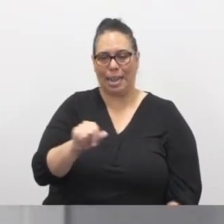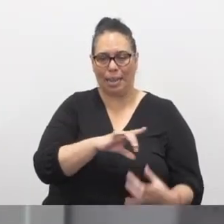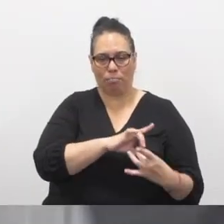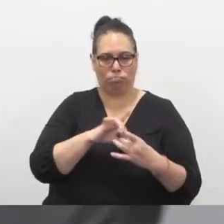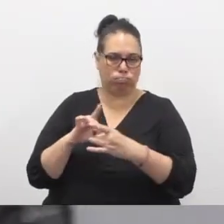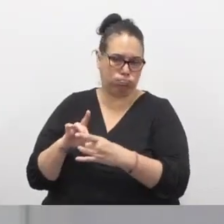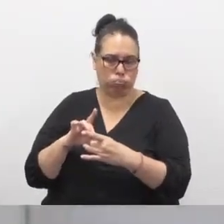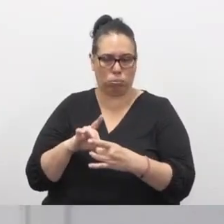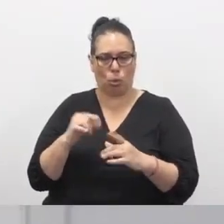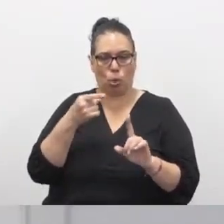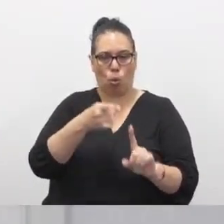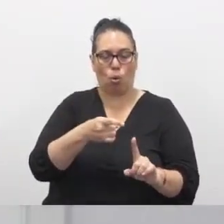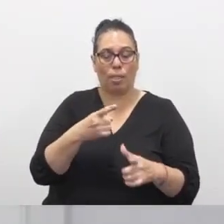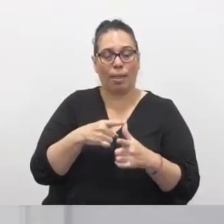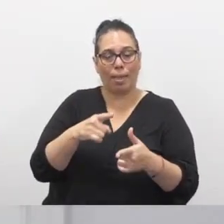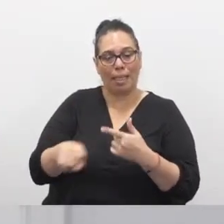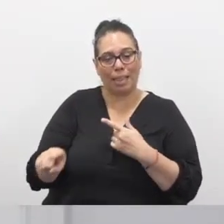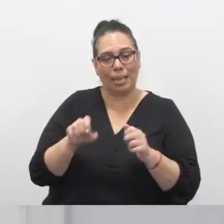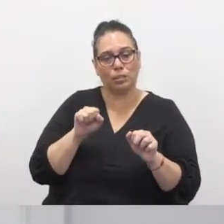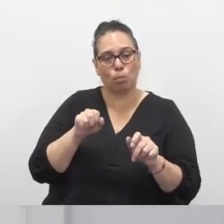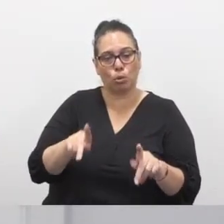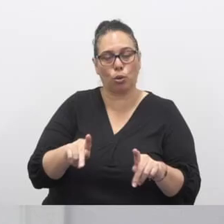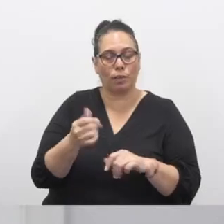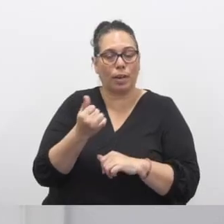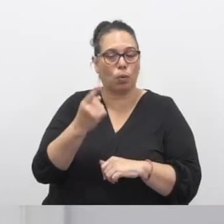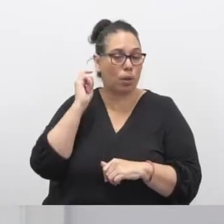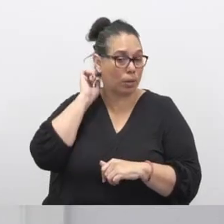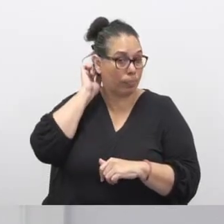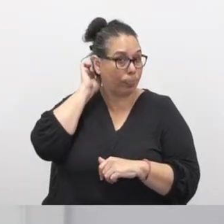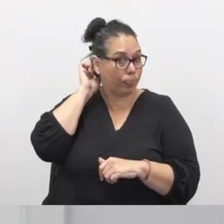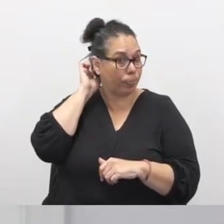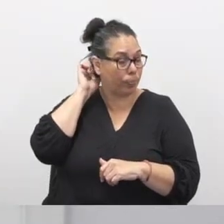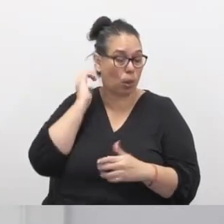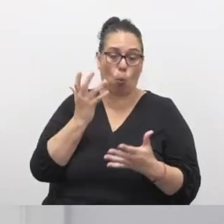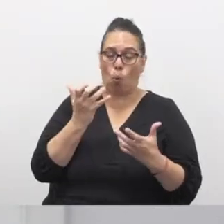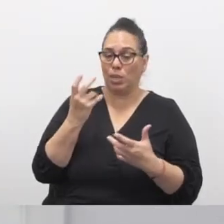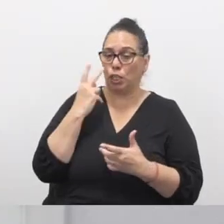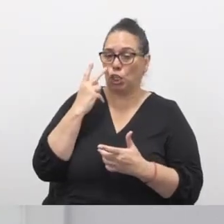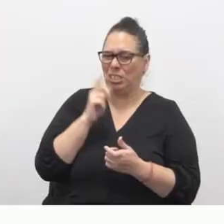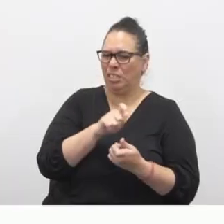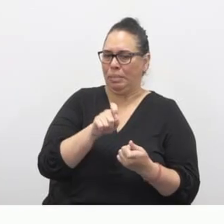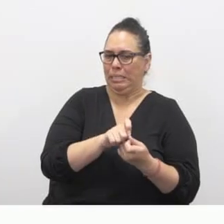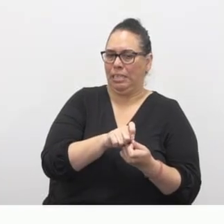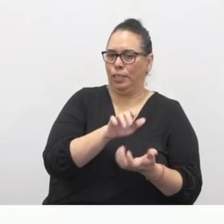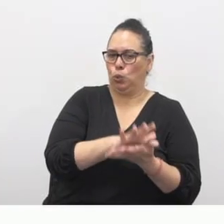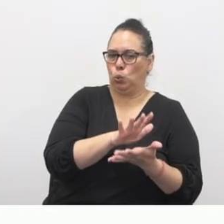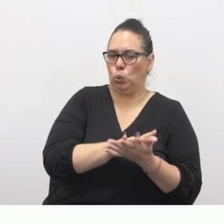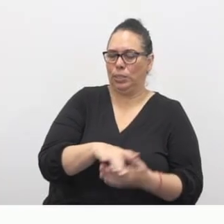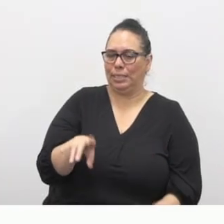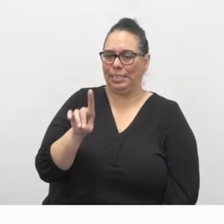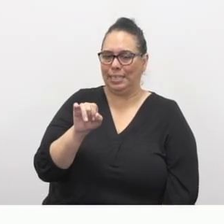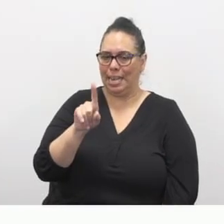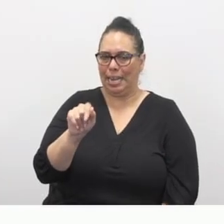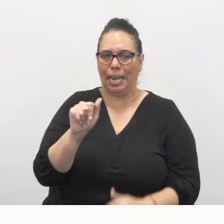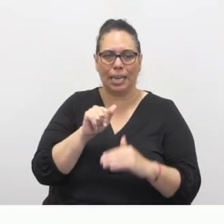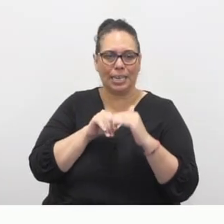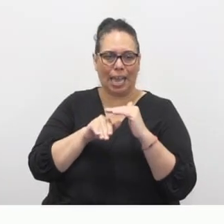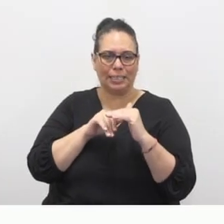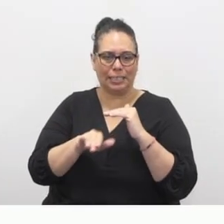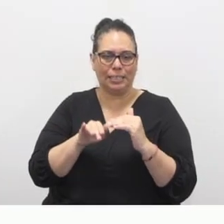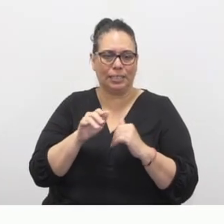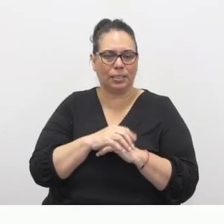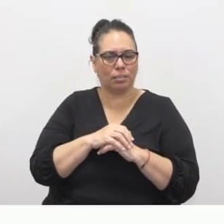those goals. And then there's actually an opportunity for anyone who wants to look at school-specific data to access it in that way